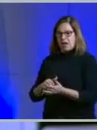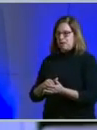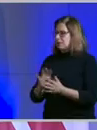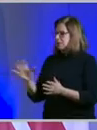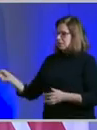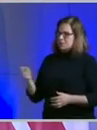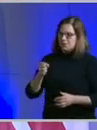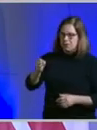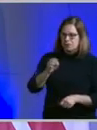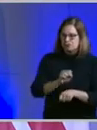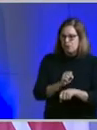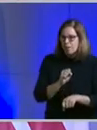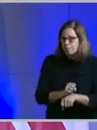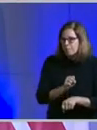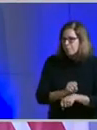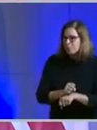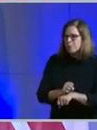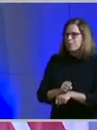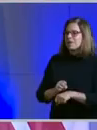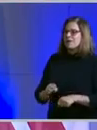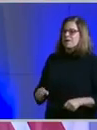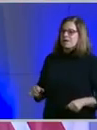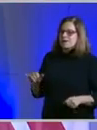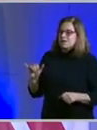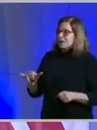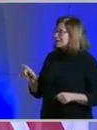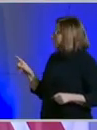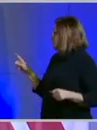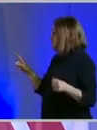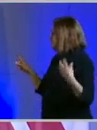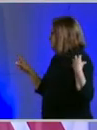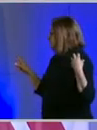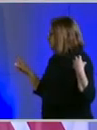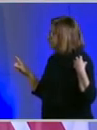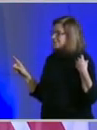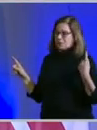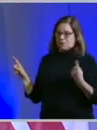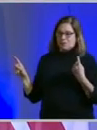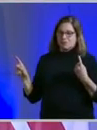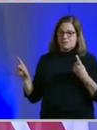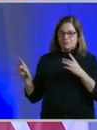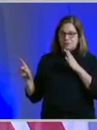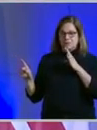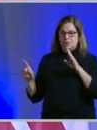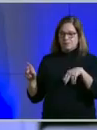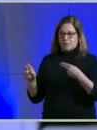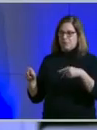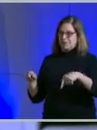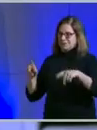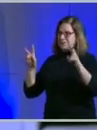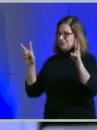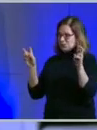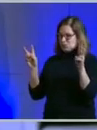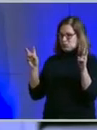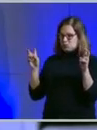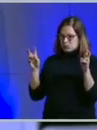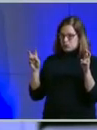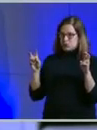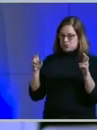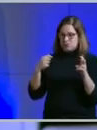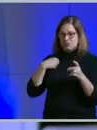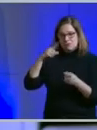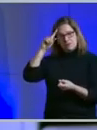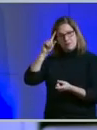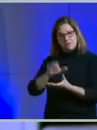the chief speaks well for himself, clearly and passionately about this issue. But I think that, and we believe, that